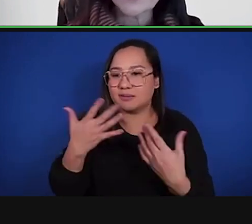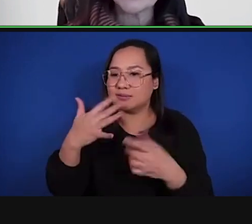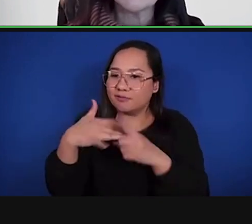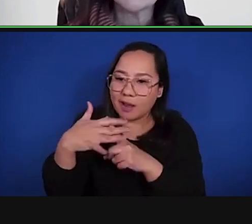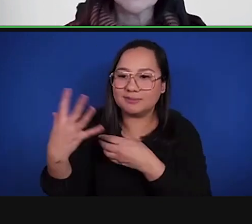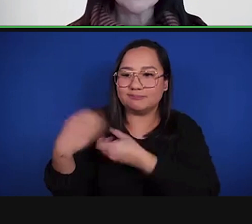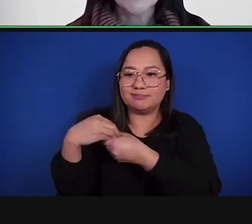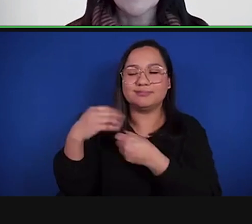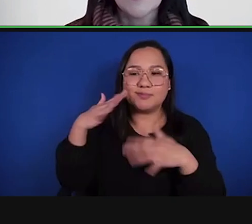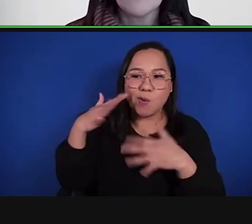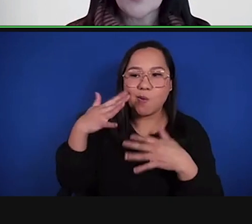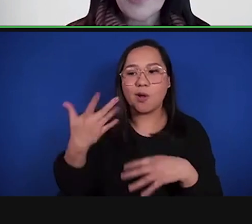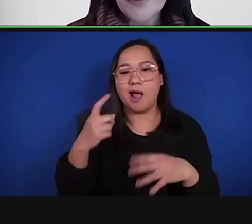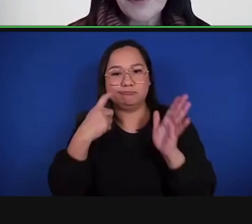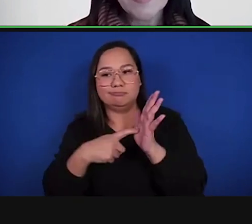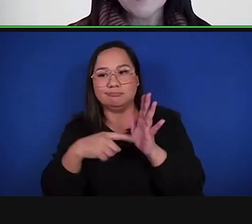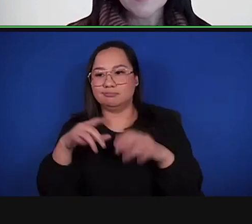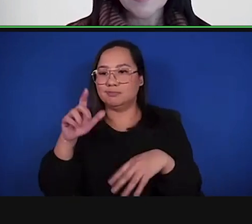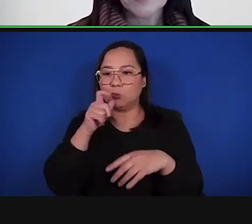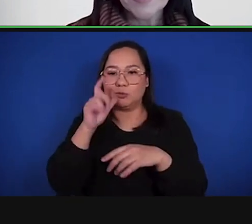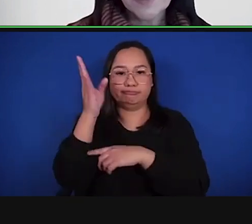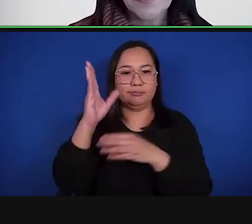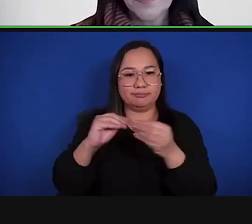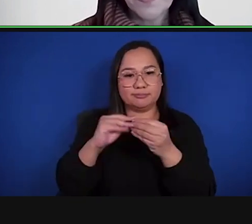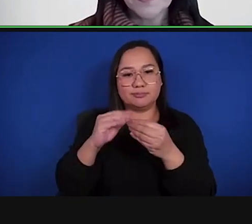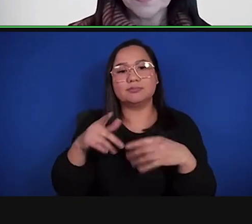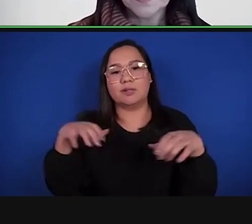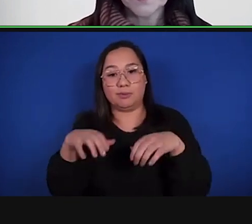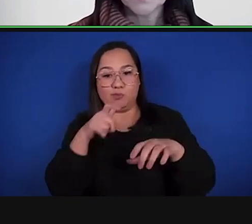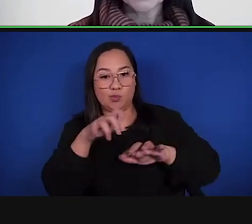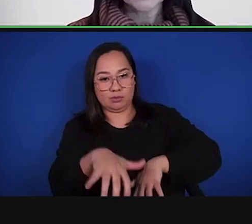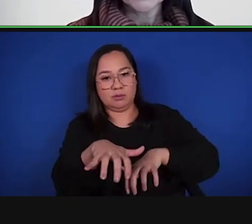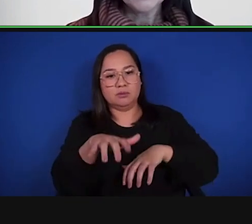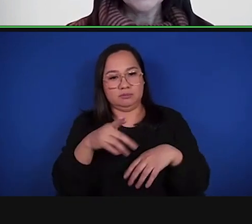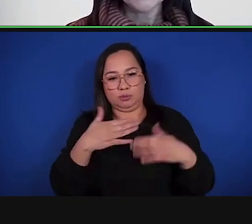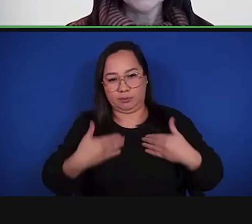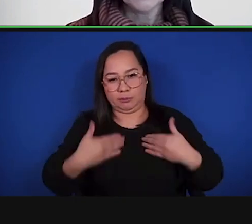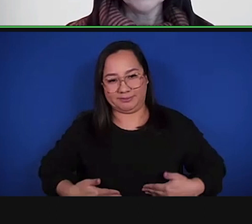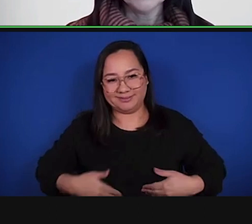There's a little bit of a difference, and we'll go through those. Next slide, please.